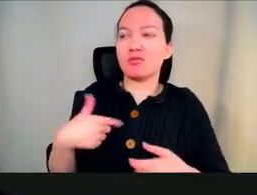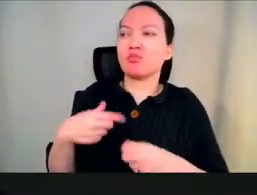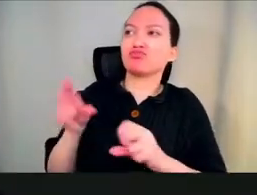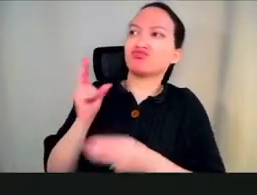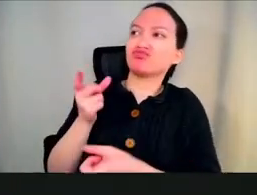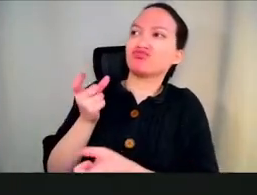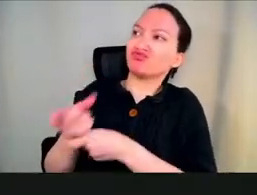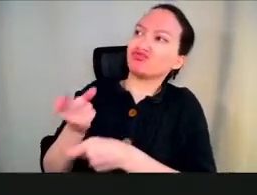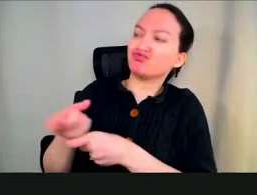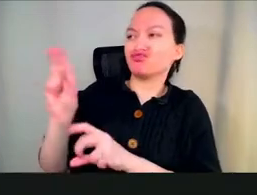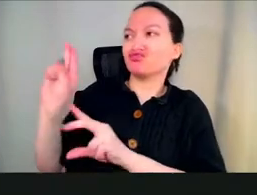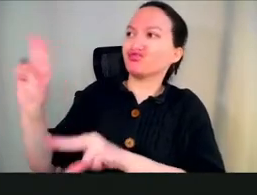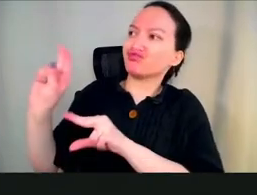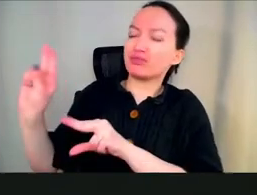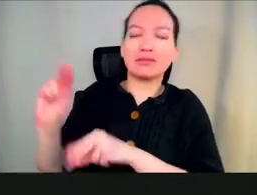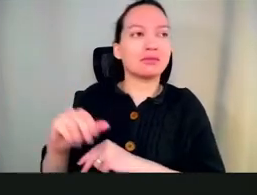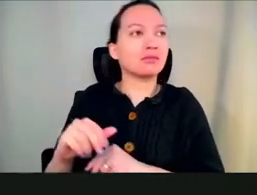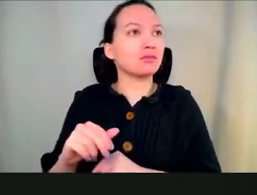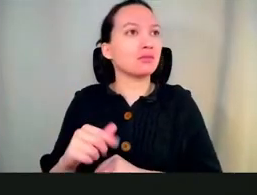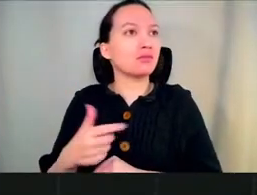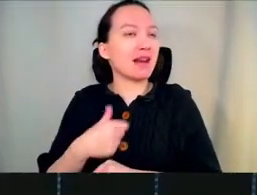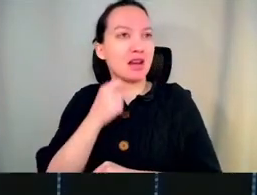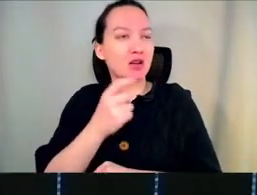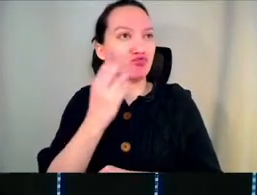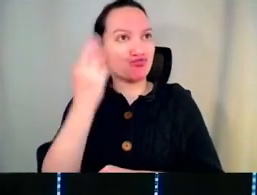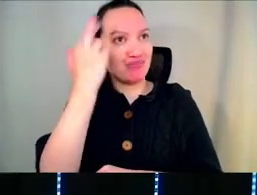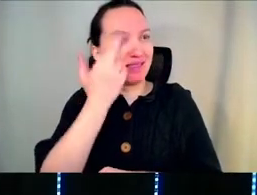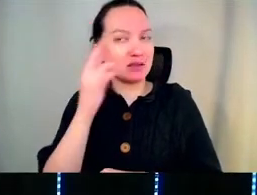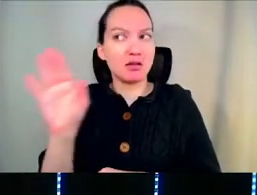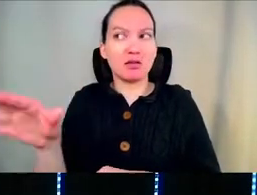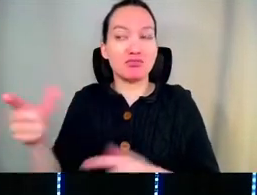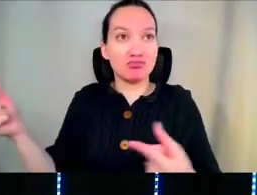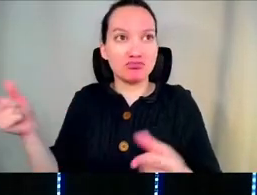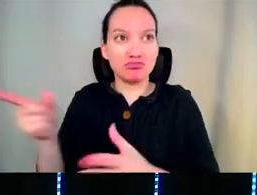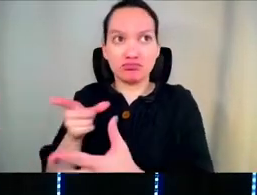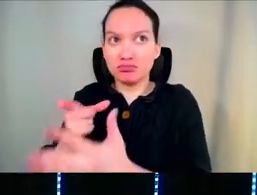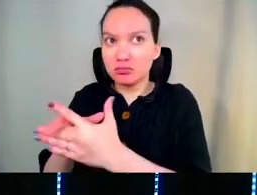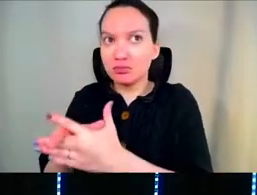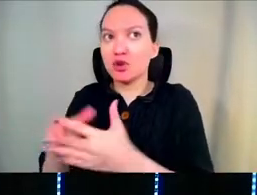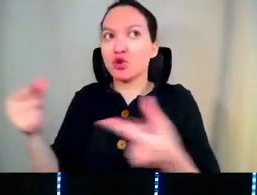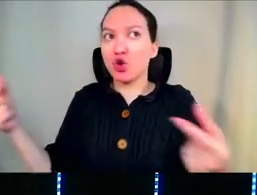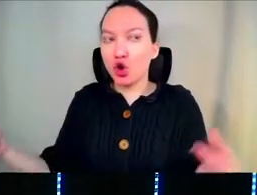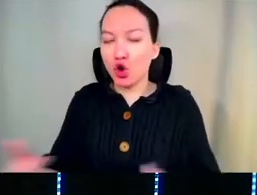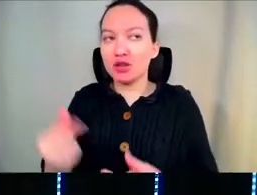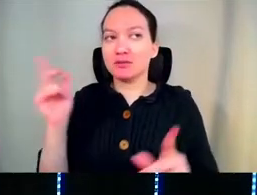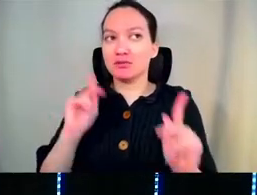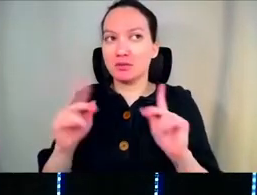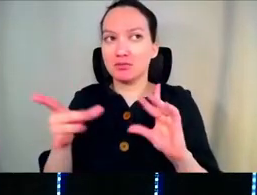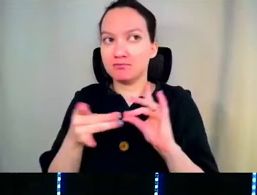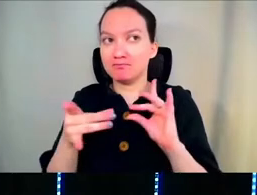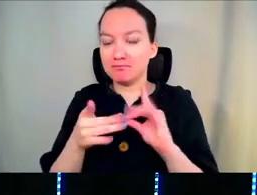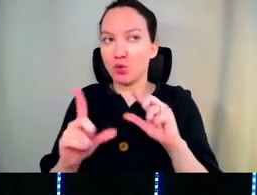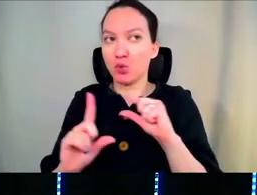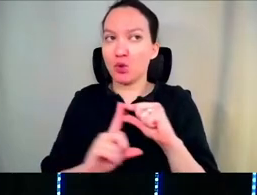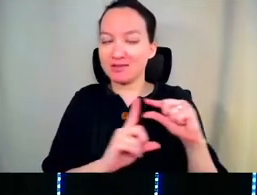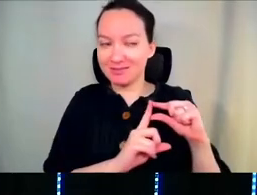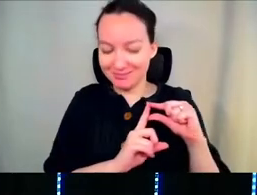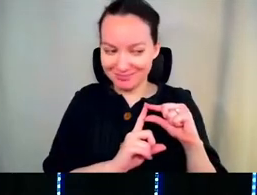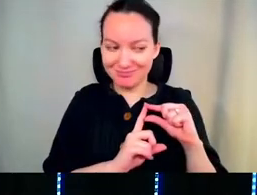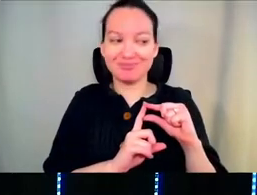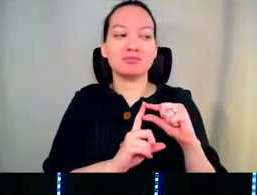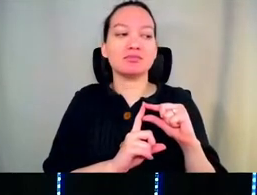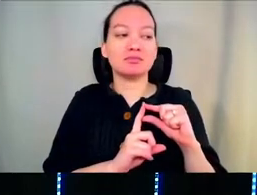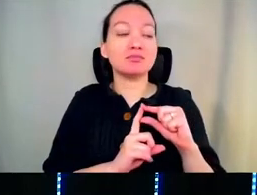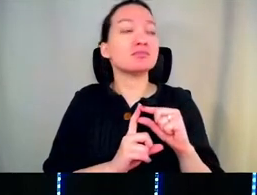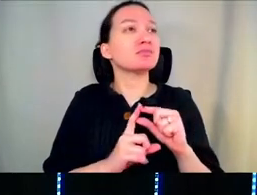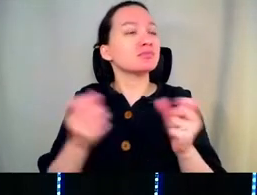joking. And I didn't realize, okay, it hurts people, the words that we use. There's weight to